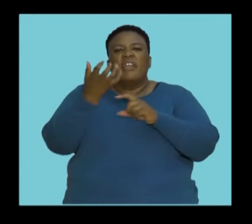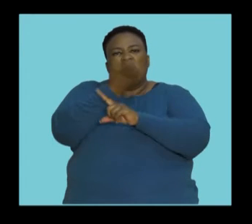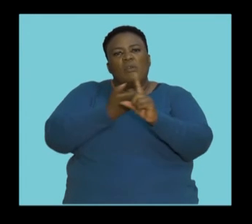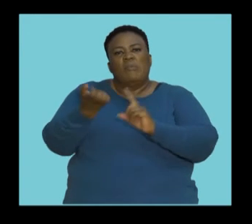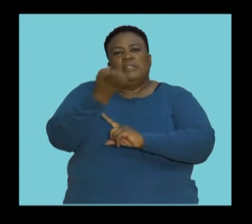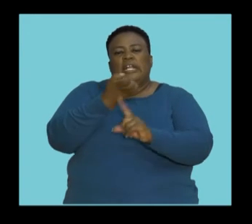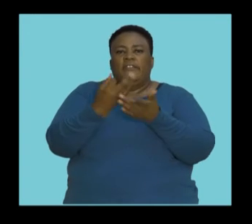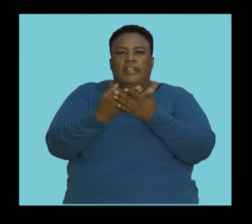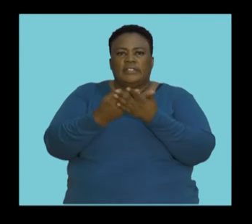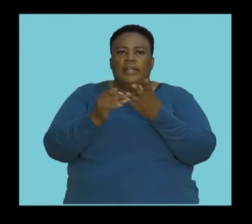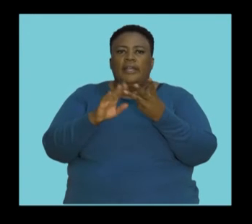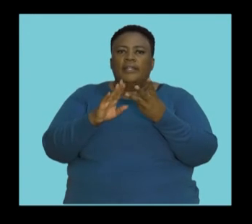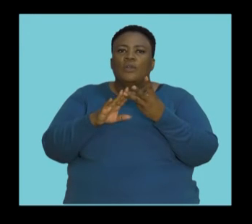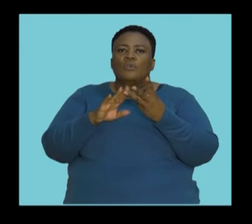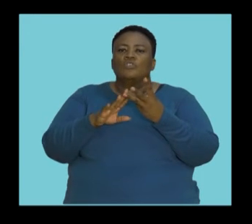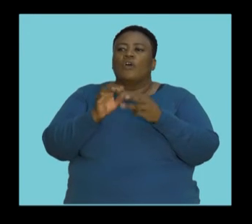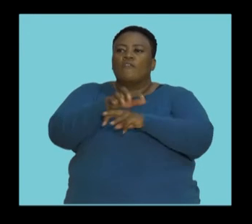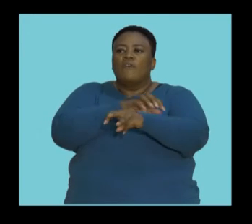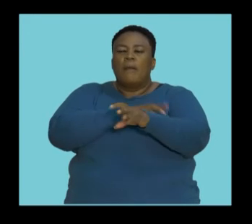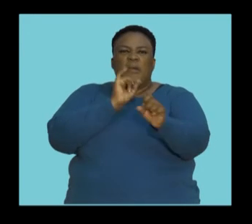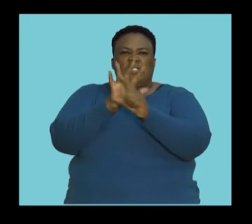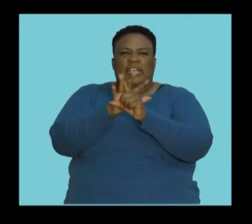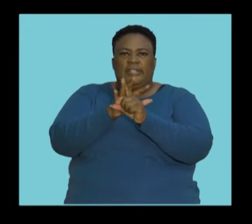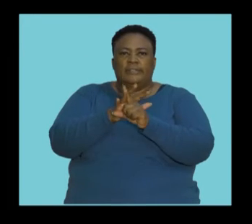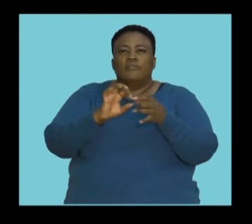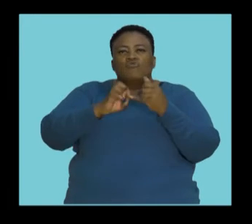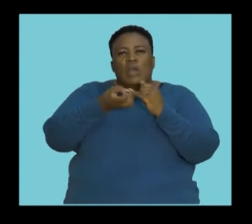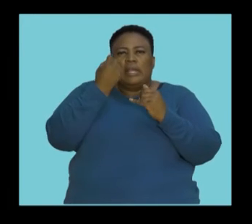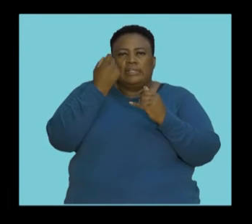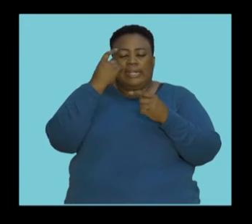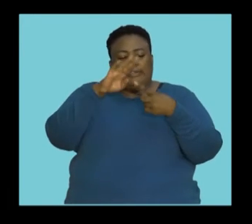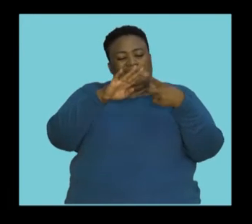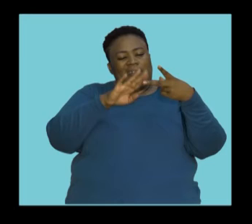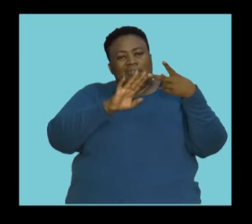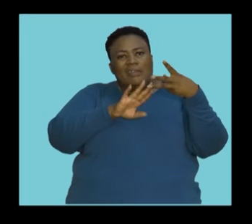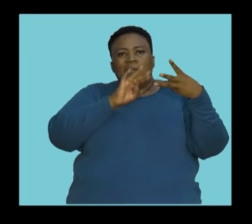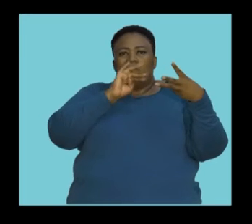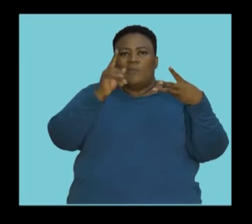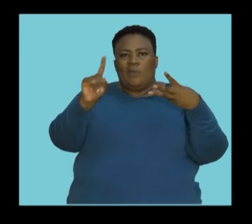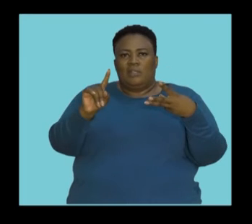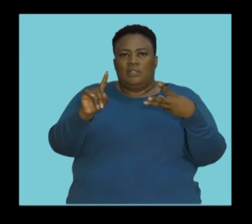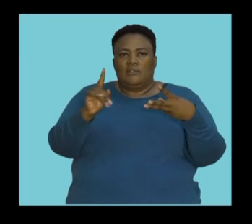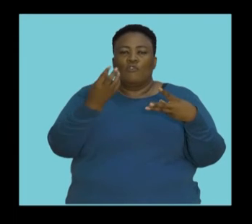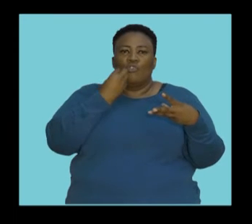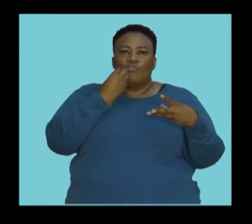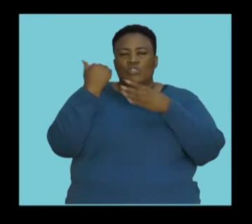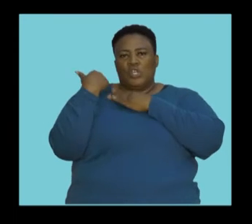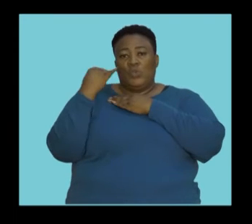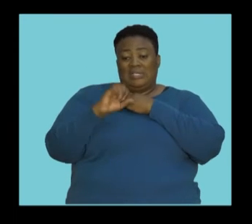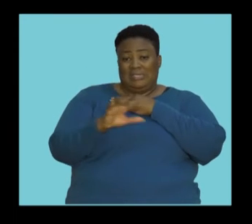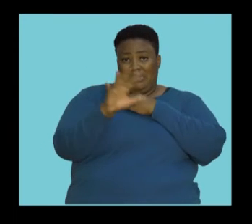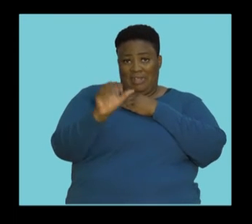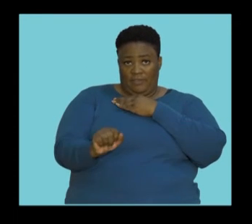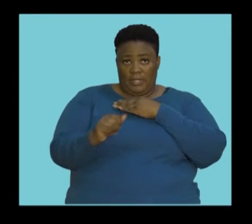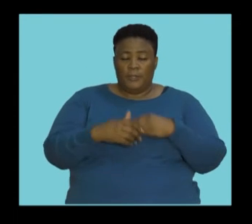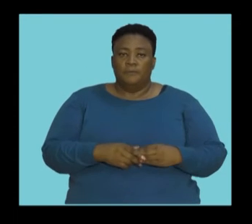factors, as well as farm attacks. Let's try and understand what each of these have meant in terms of food security in the context of South